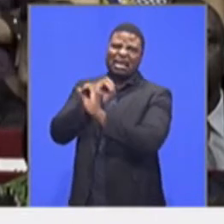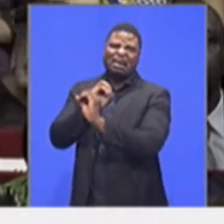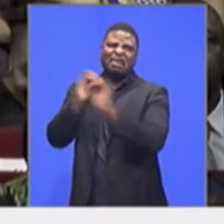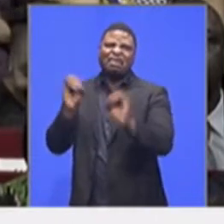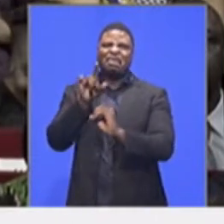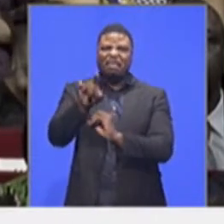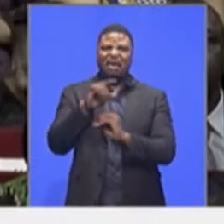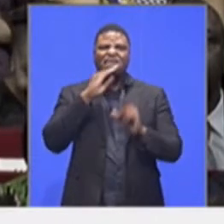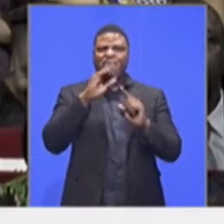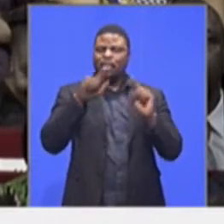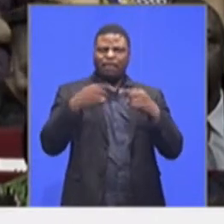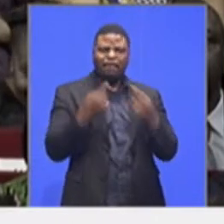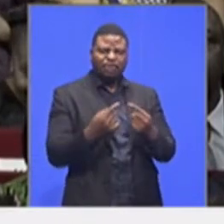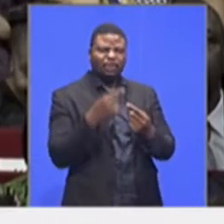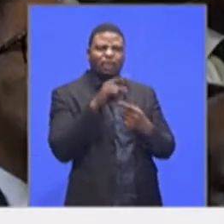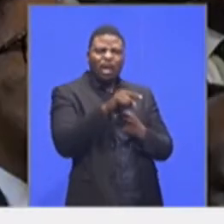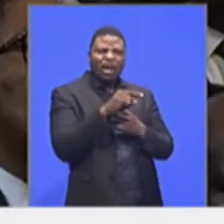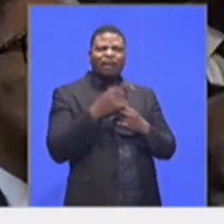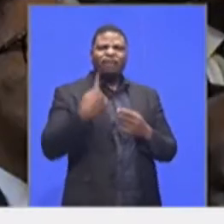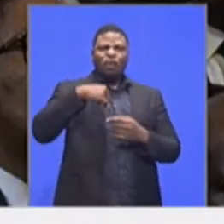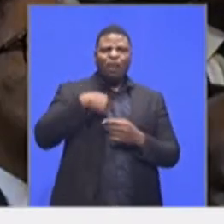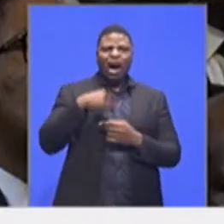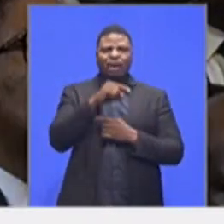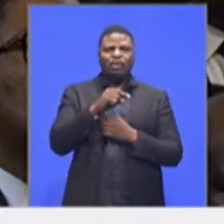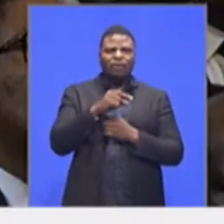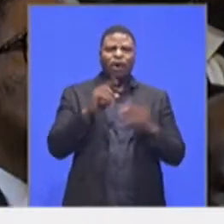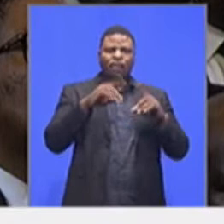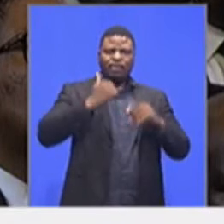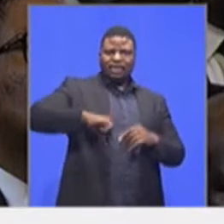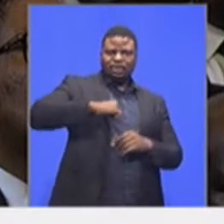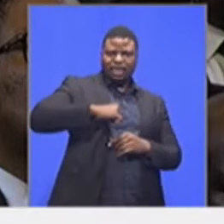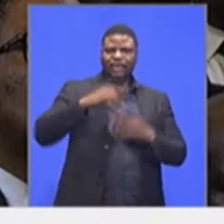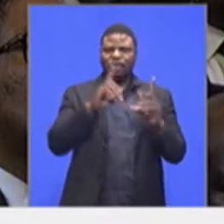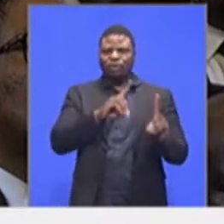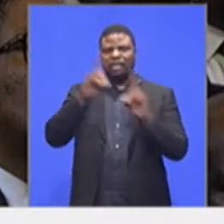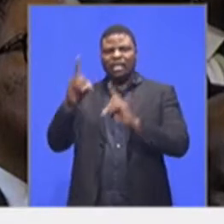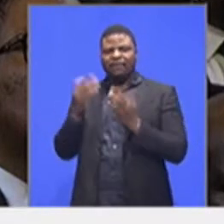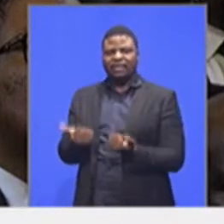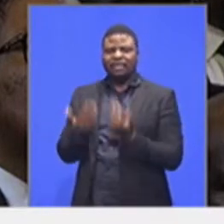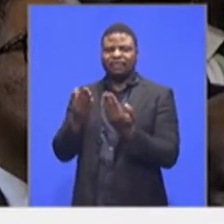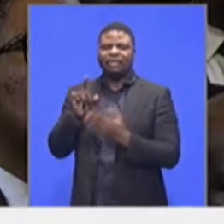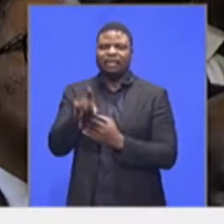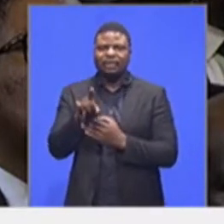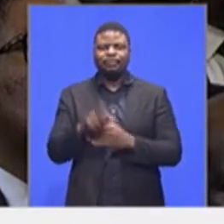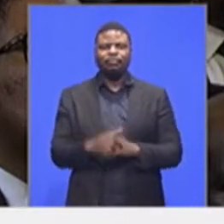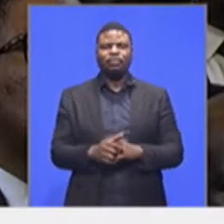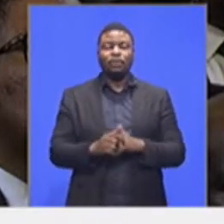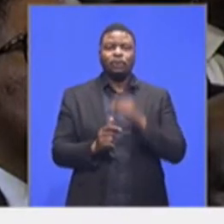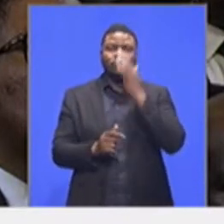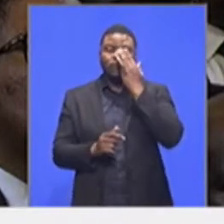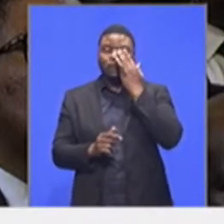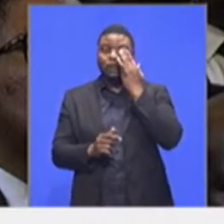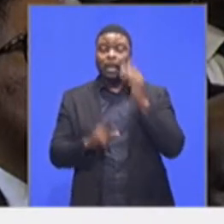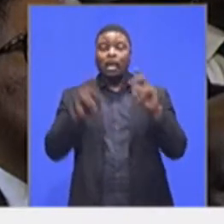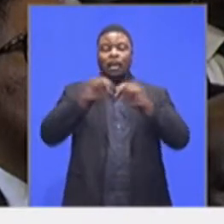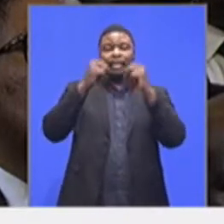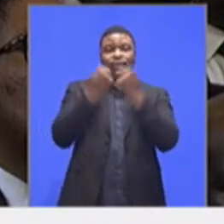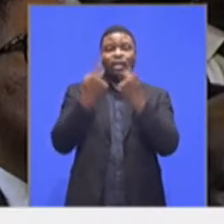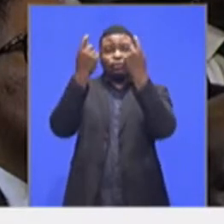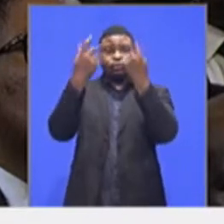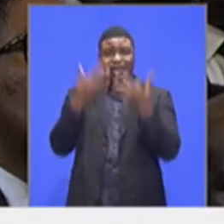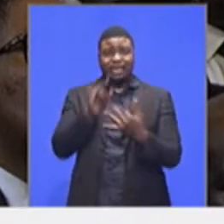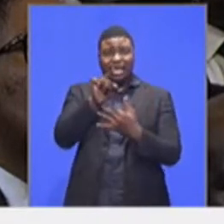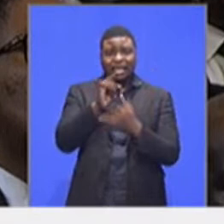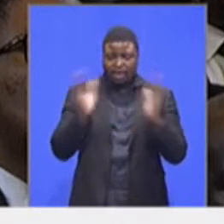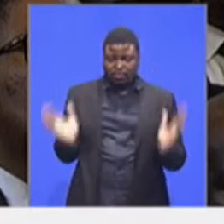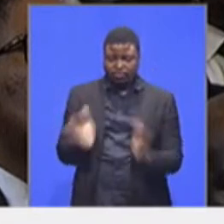to deliver services. To change this, the National Treasury is exploring ways to encourage all to improve